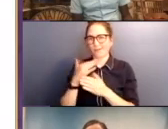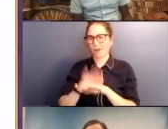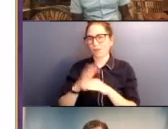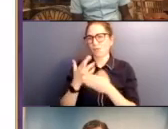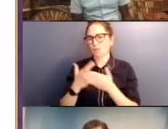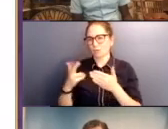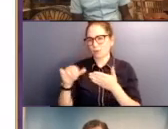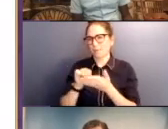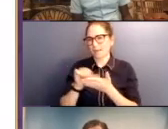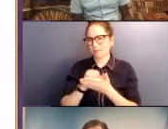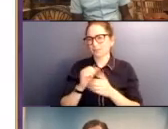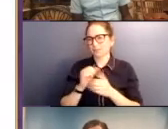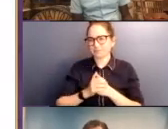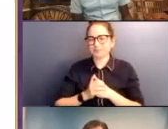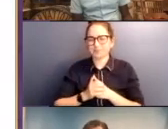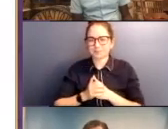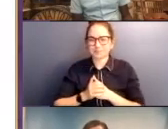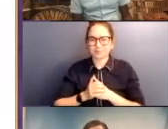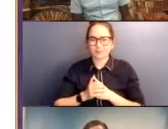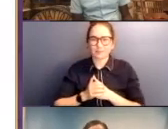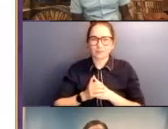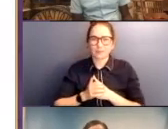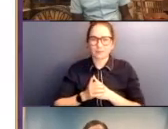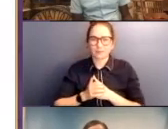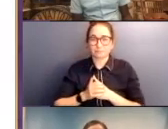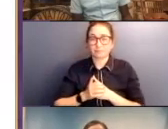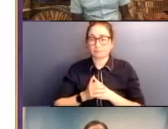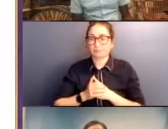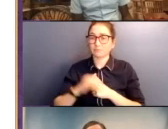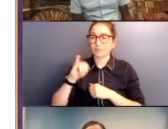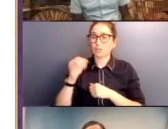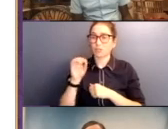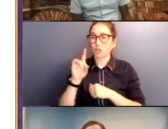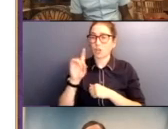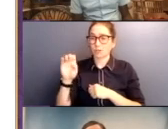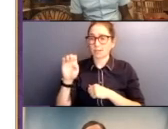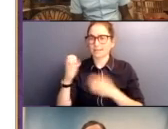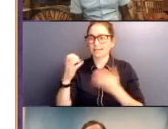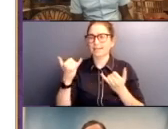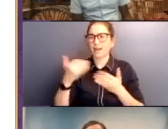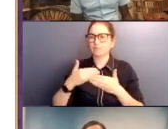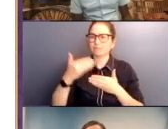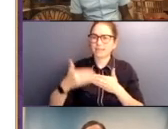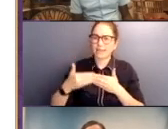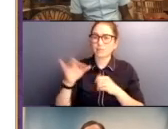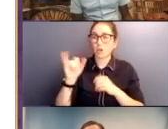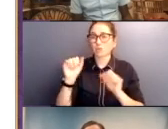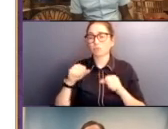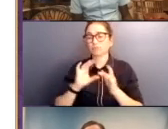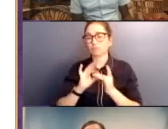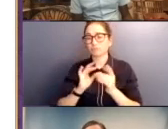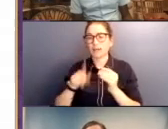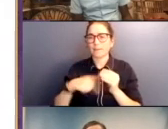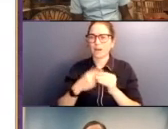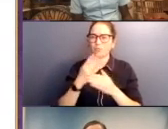and references slides. So Jody, I'd like to go on to the next slide as well, where we can also talk about